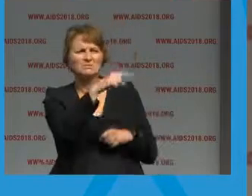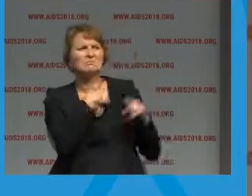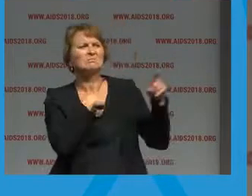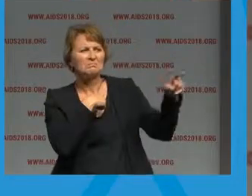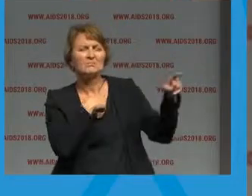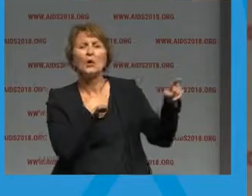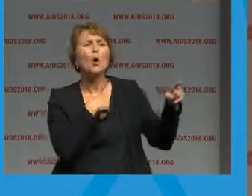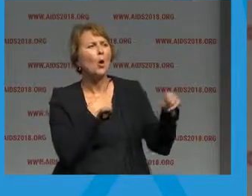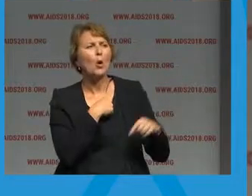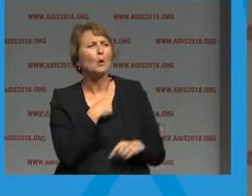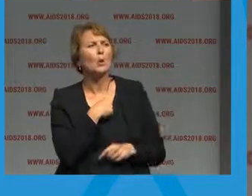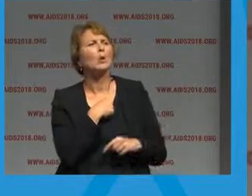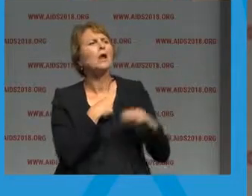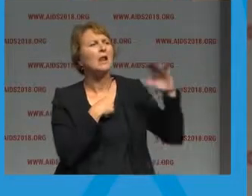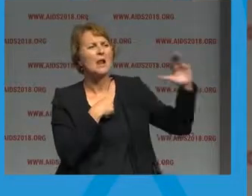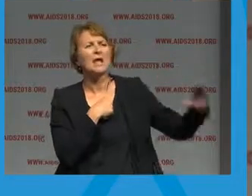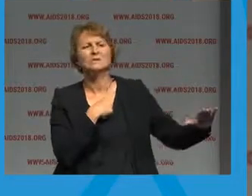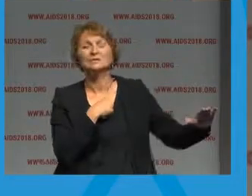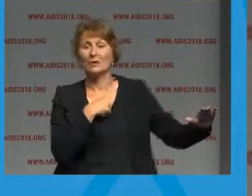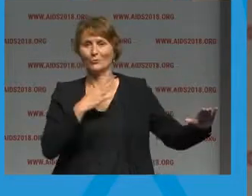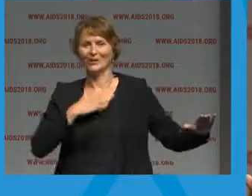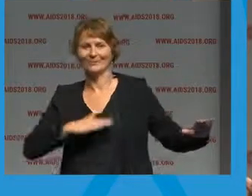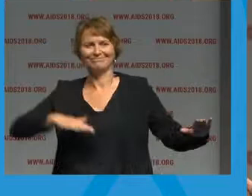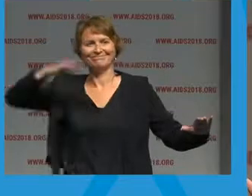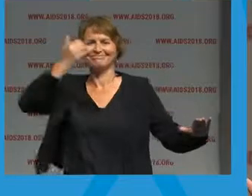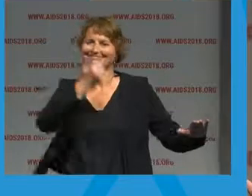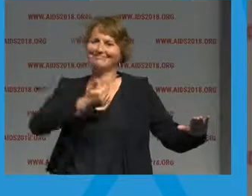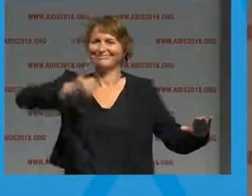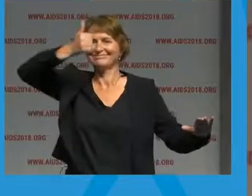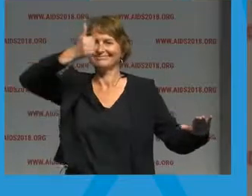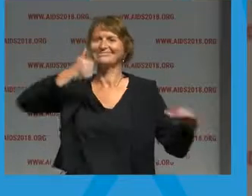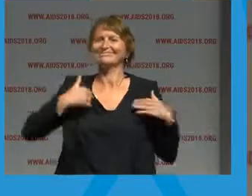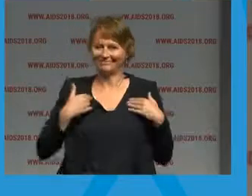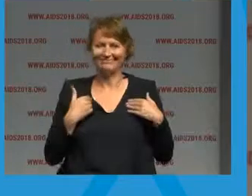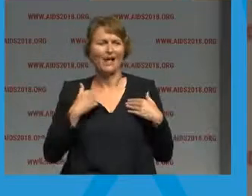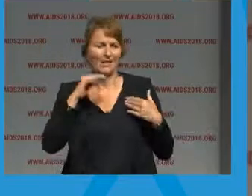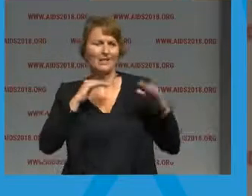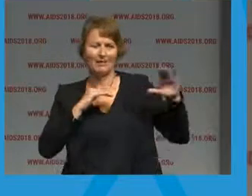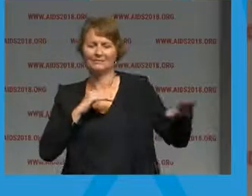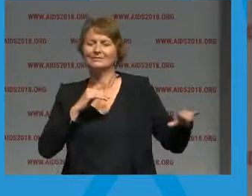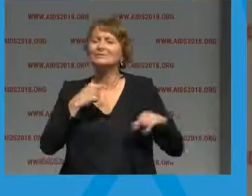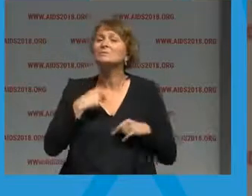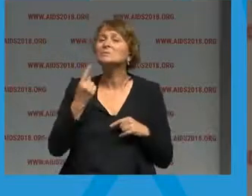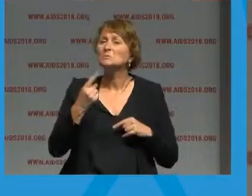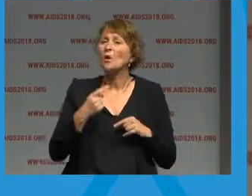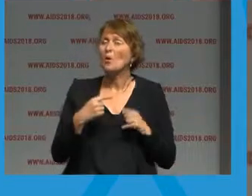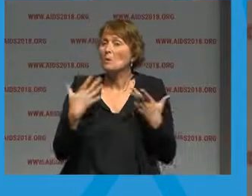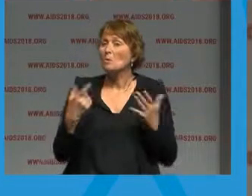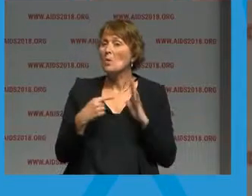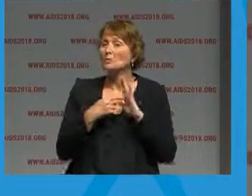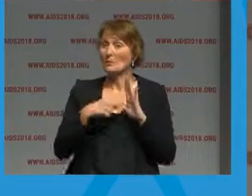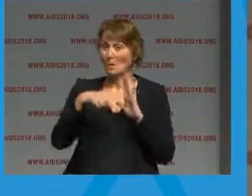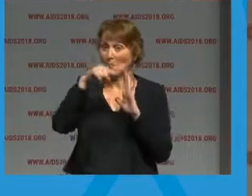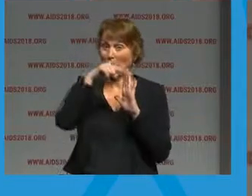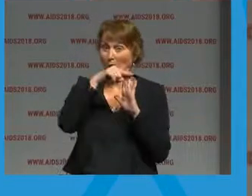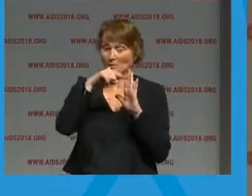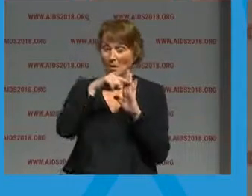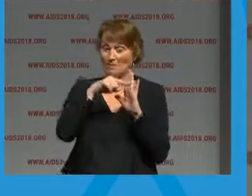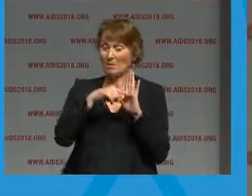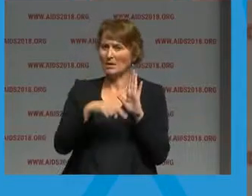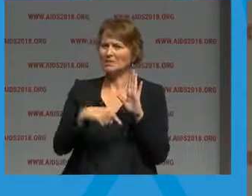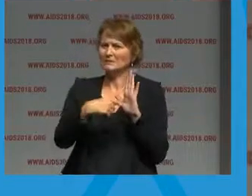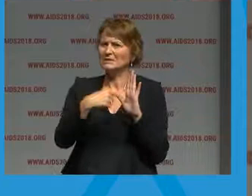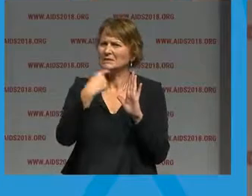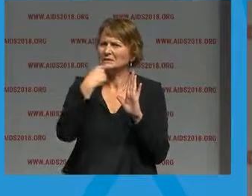less than we do. We are willing to advance policies that set as a